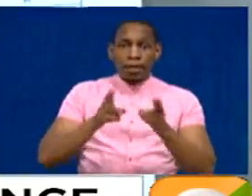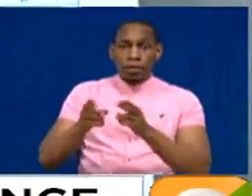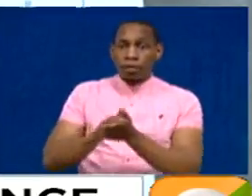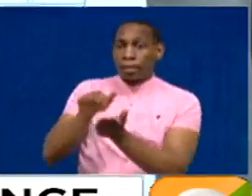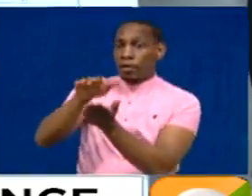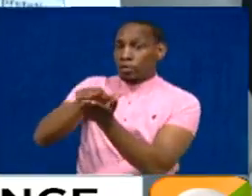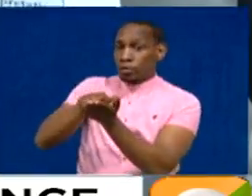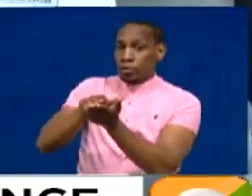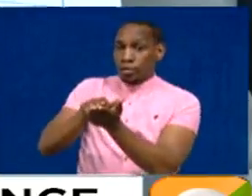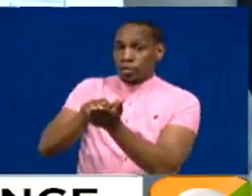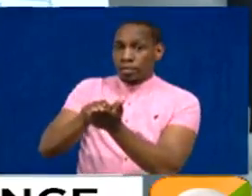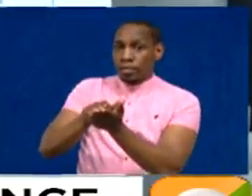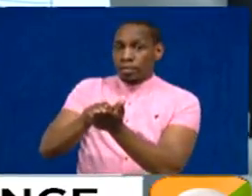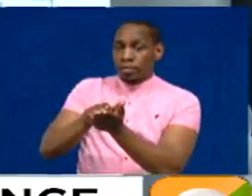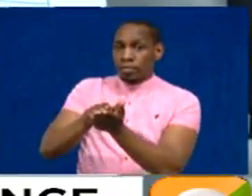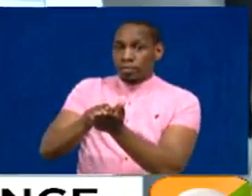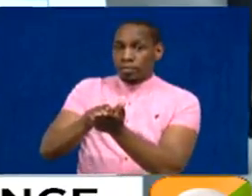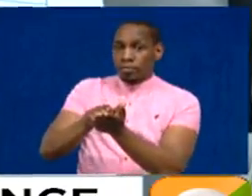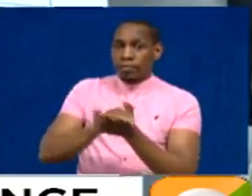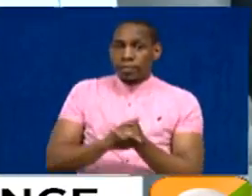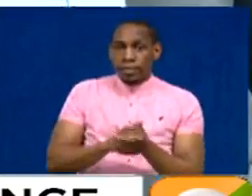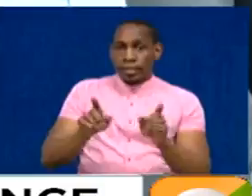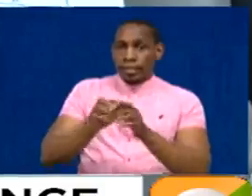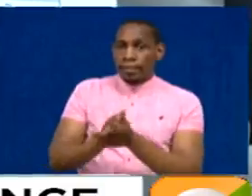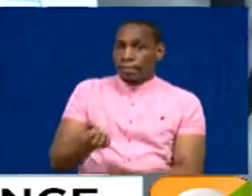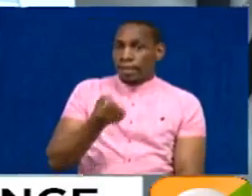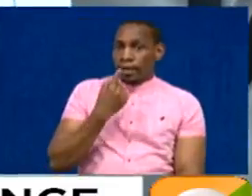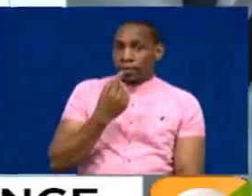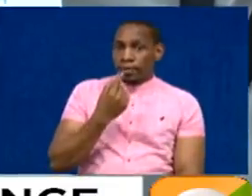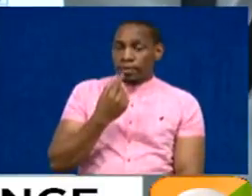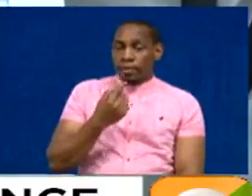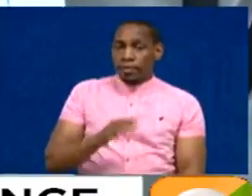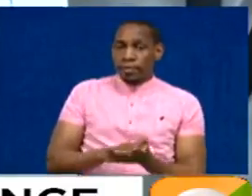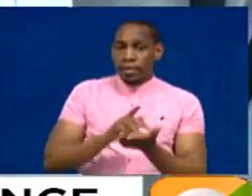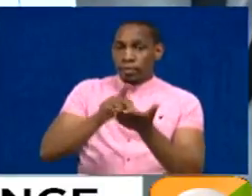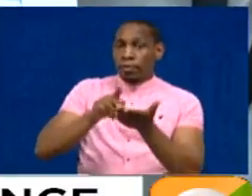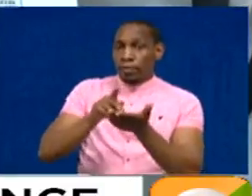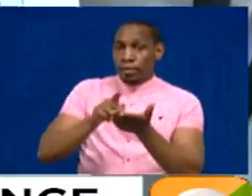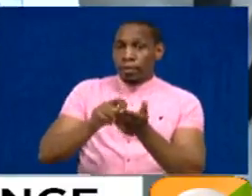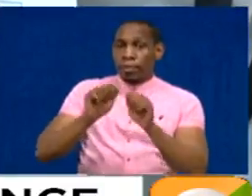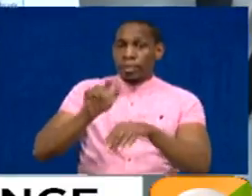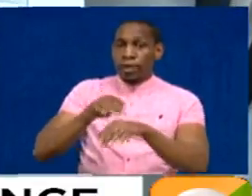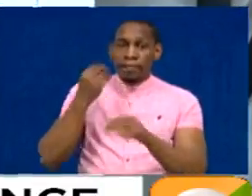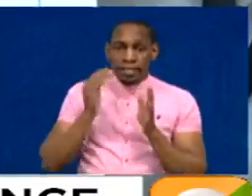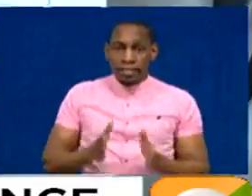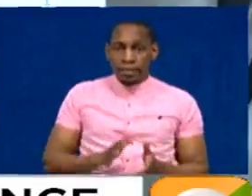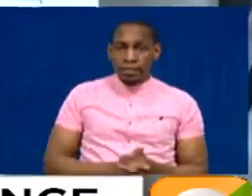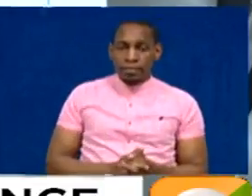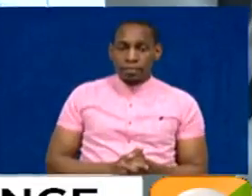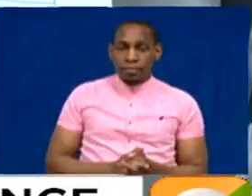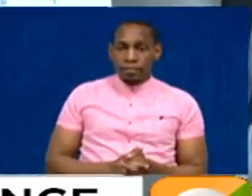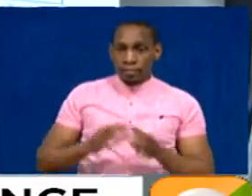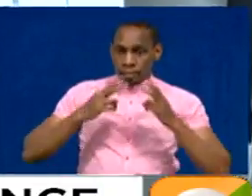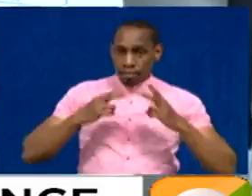held in reserve for those very resistant ones. And this drug has some toxicity, so it can also be bad for the patient. So the prognosis for